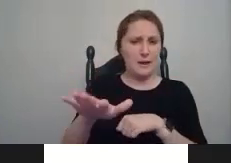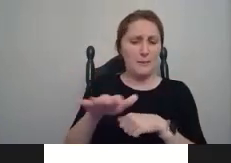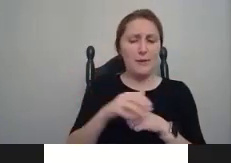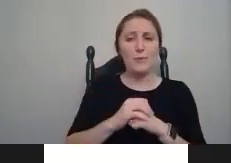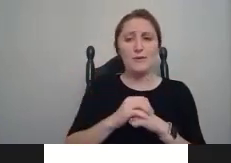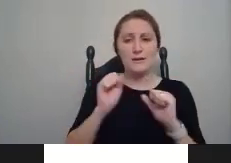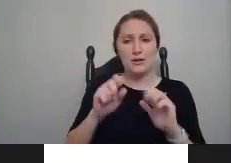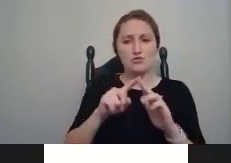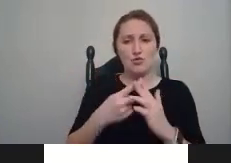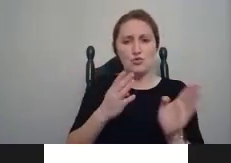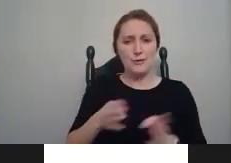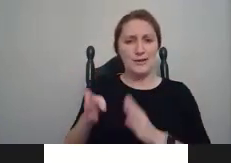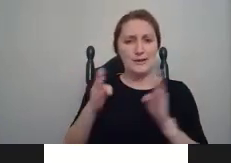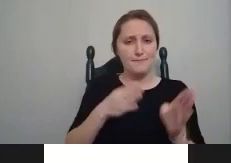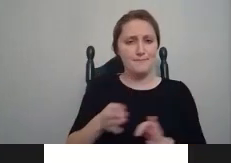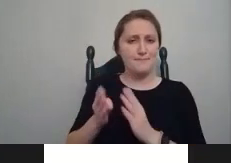they can start to plan.